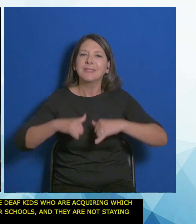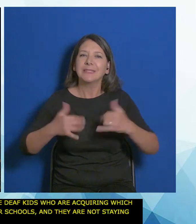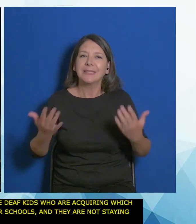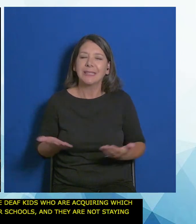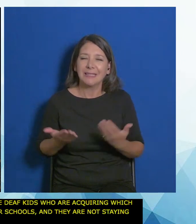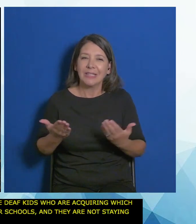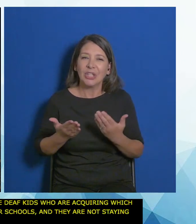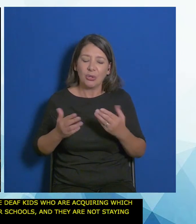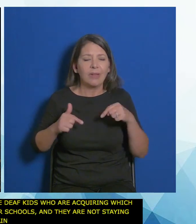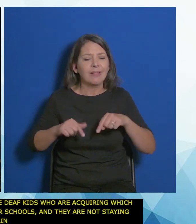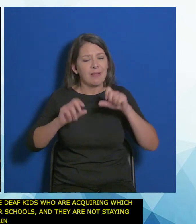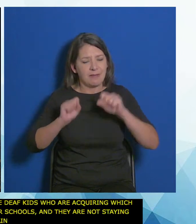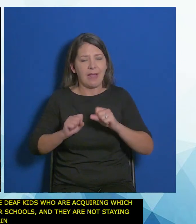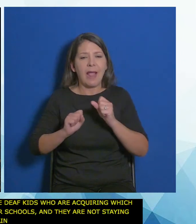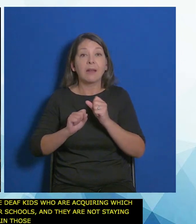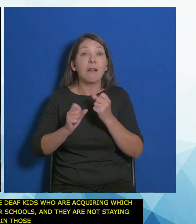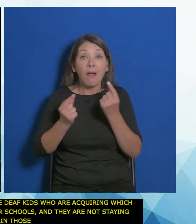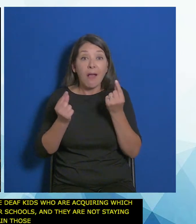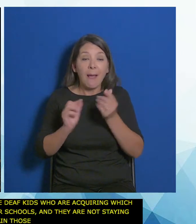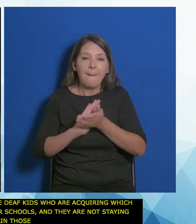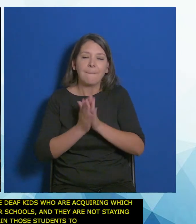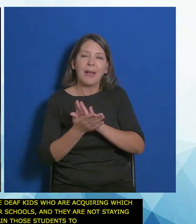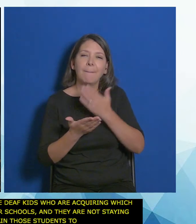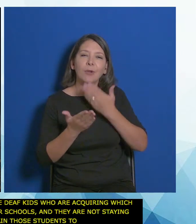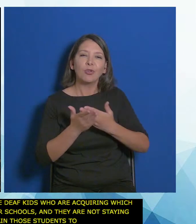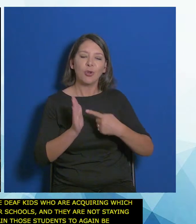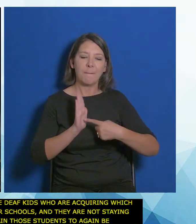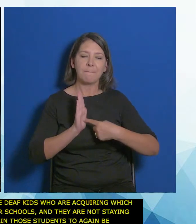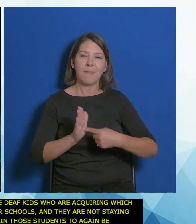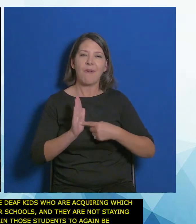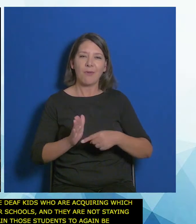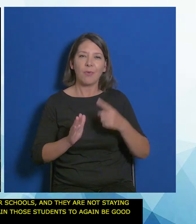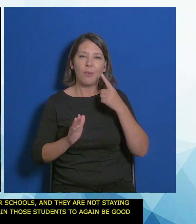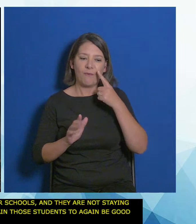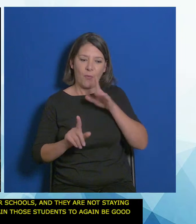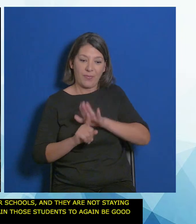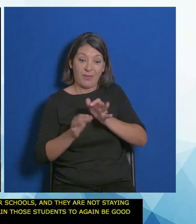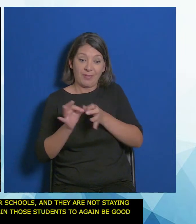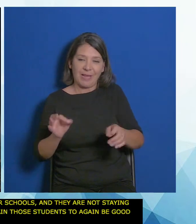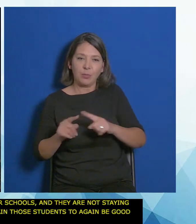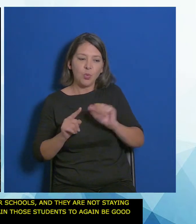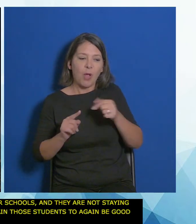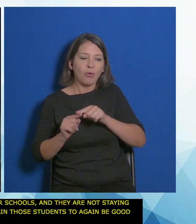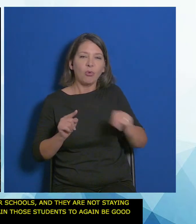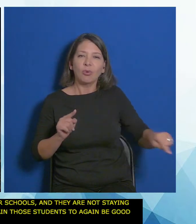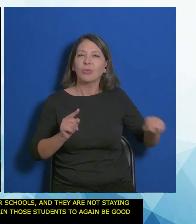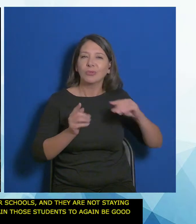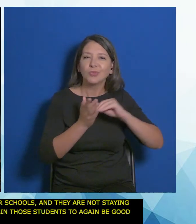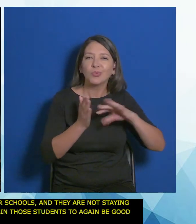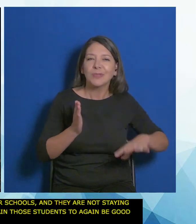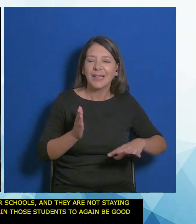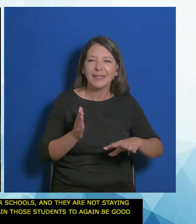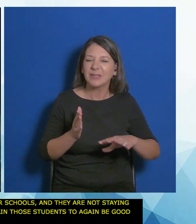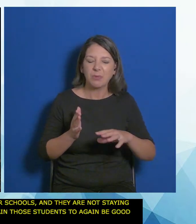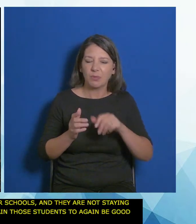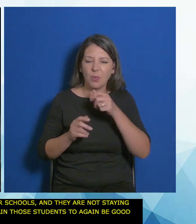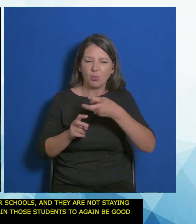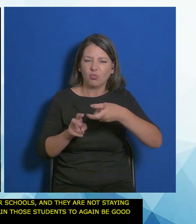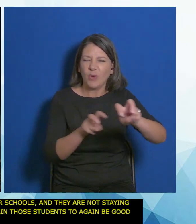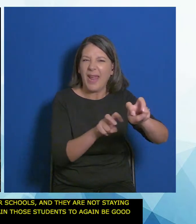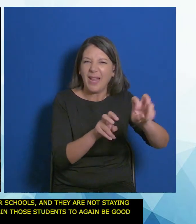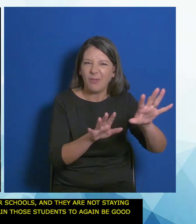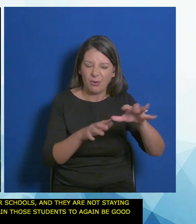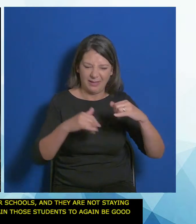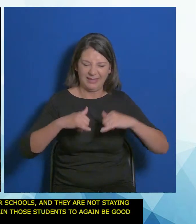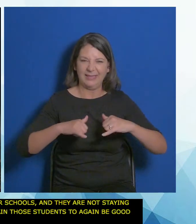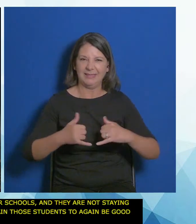be good language models for their peers at the campuses, rather than transferring out to other schools for the deaf who are